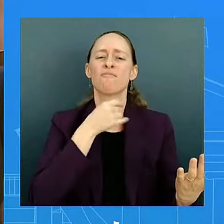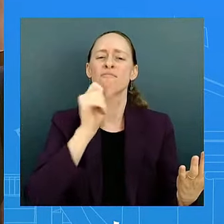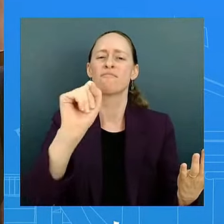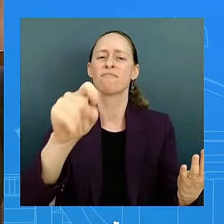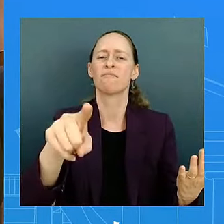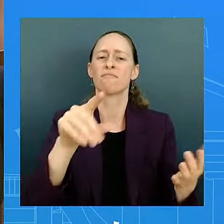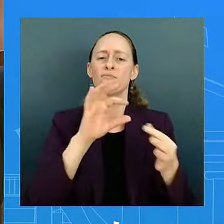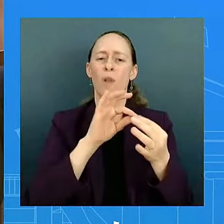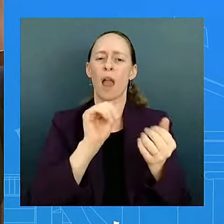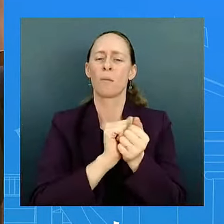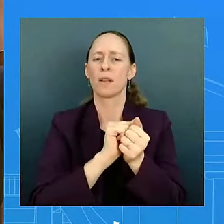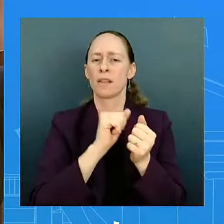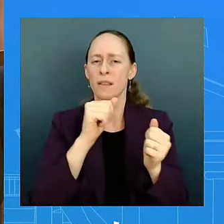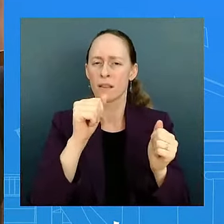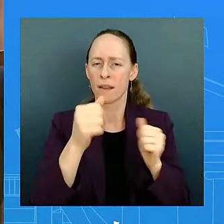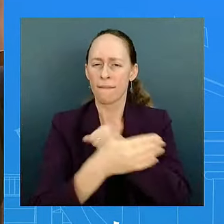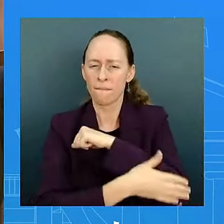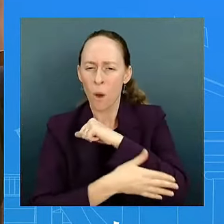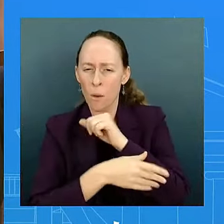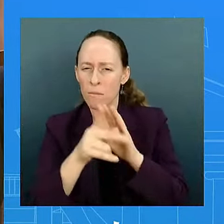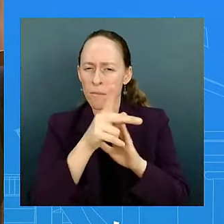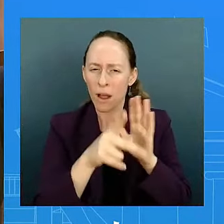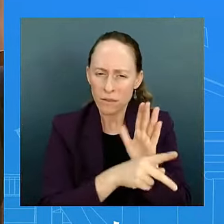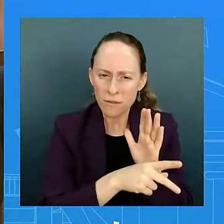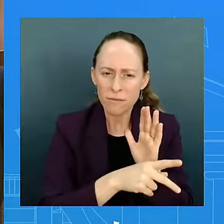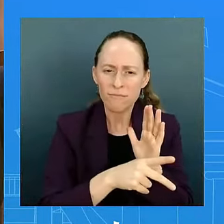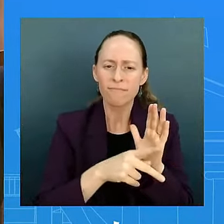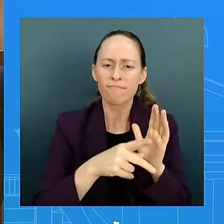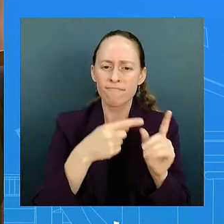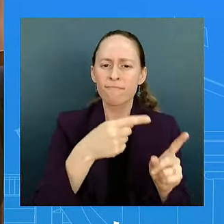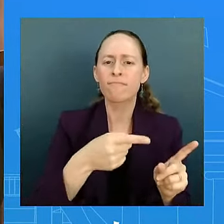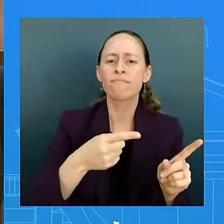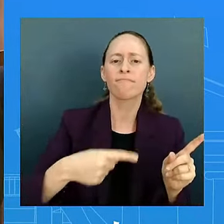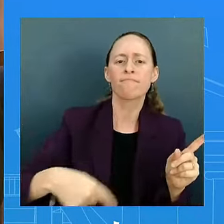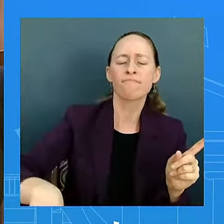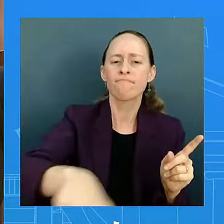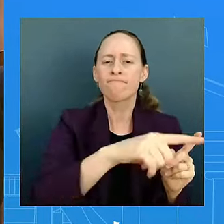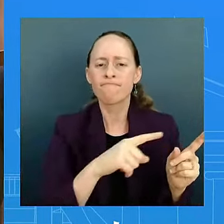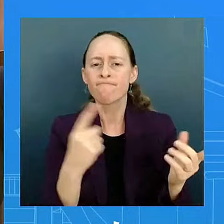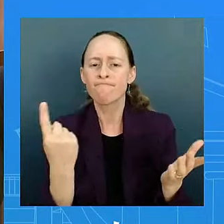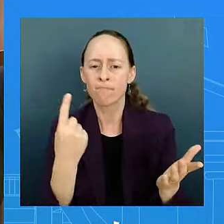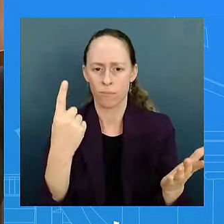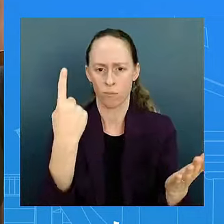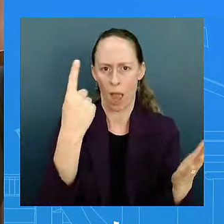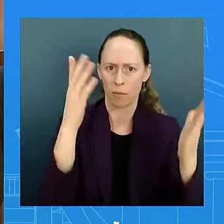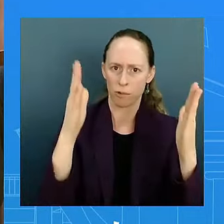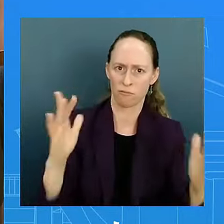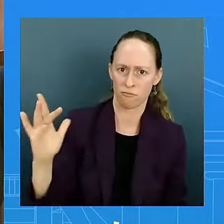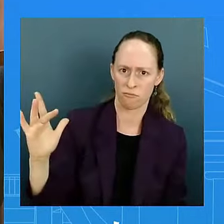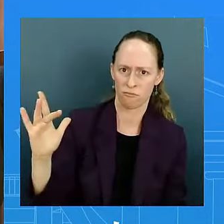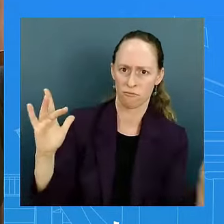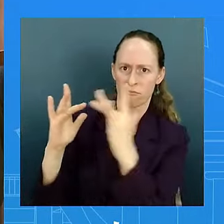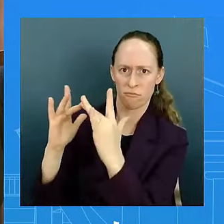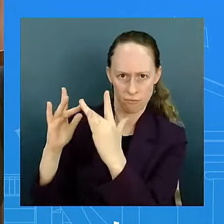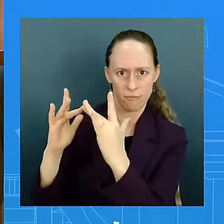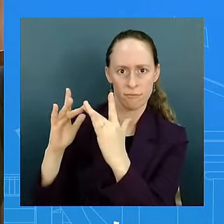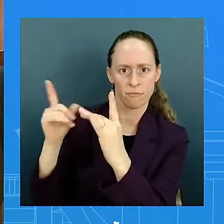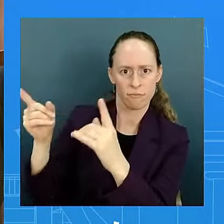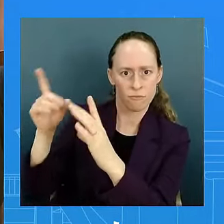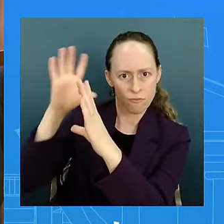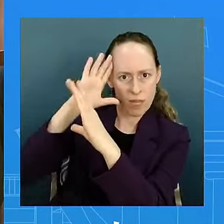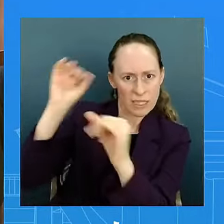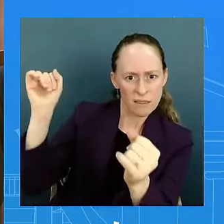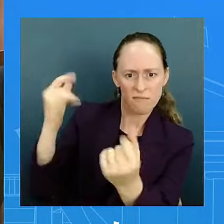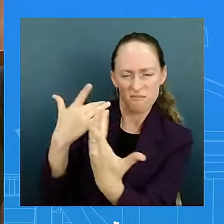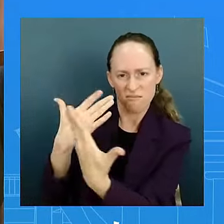LCC included this line that said President Biden thanked him for his determined leadership in the facilitation of negotiations